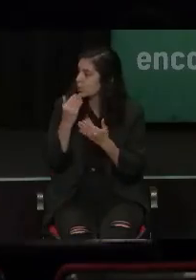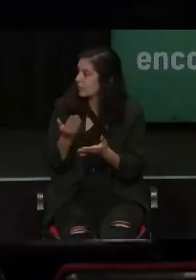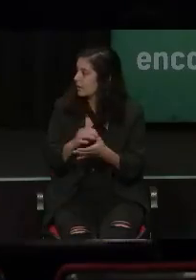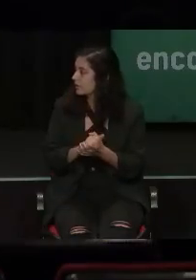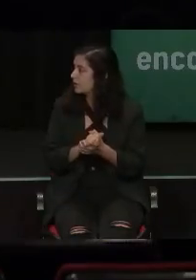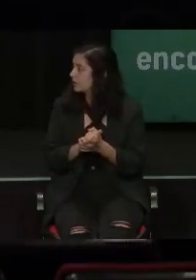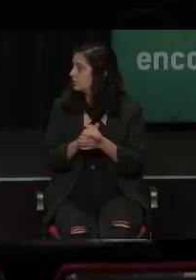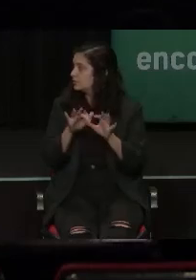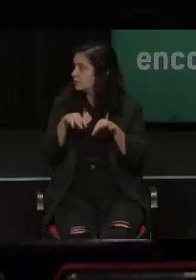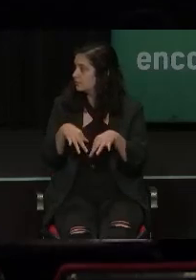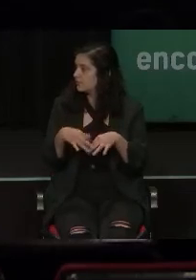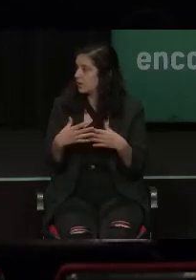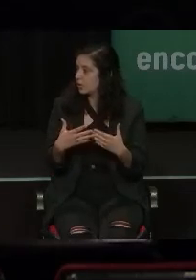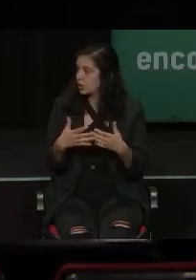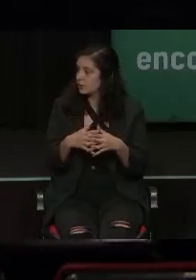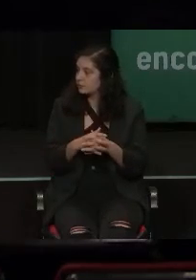animals. Thank you.